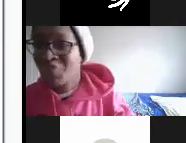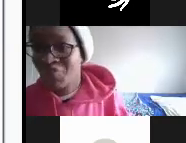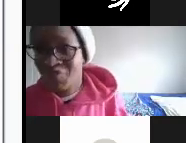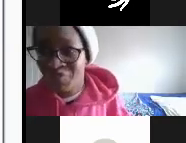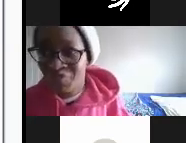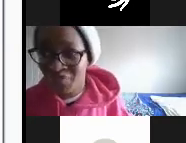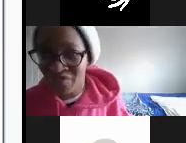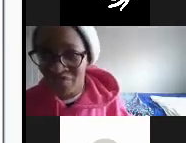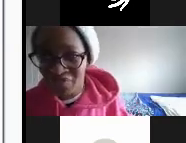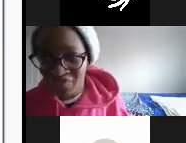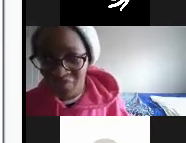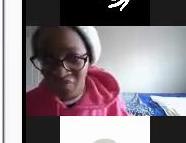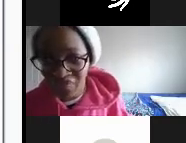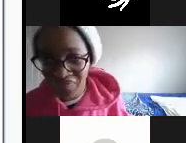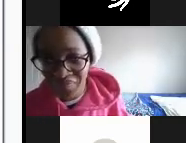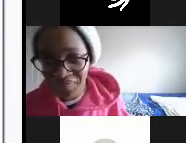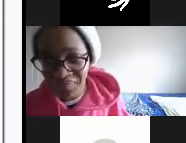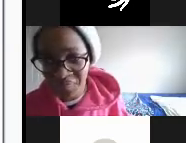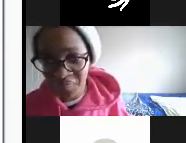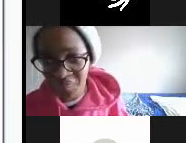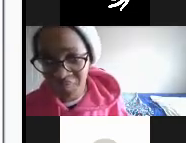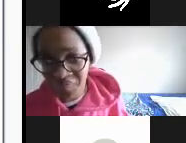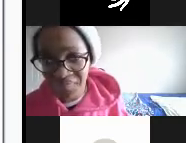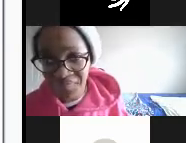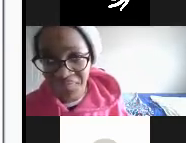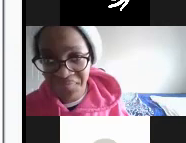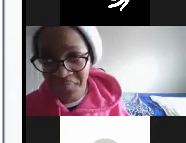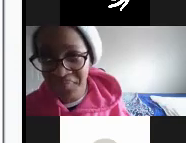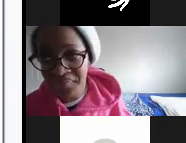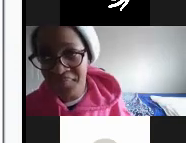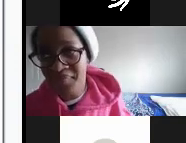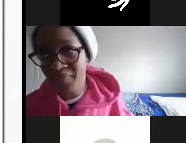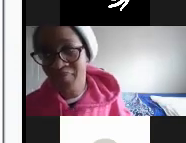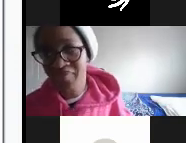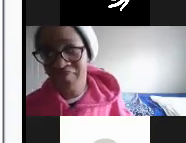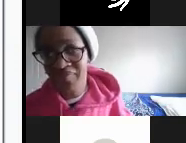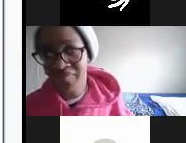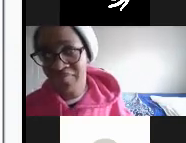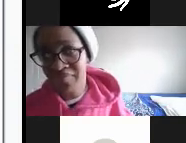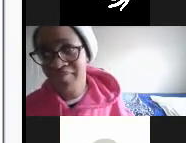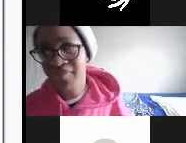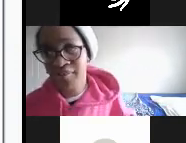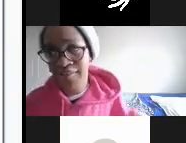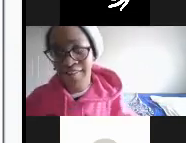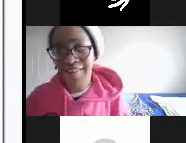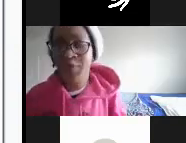you would just follow, like helping me with you is you following by my lead, because I'm the expert in what my needs